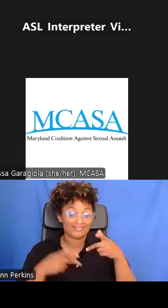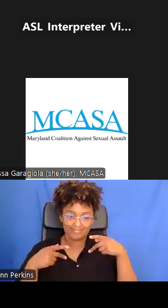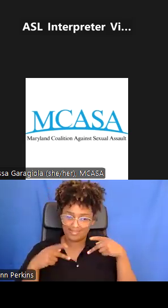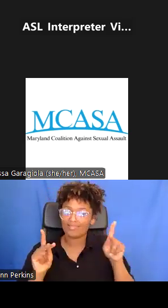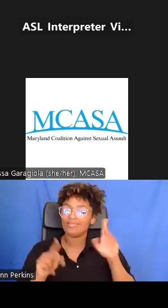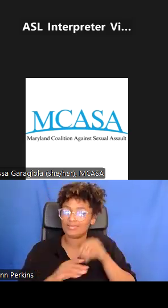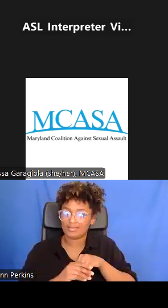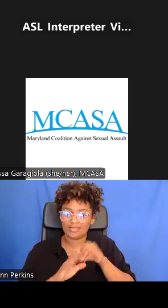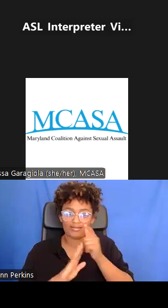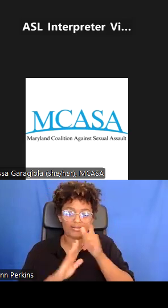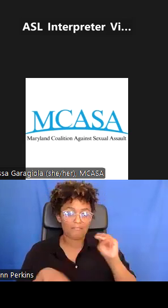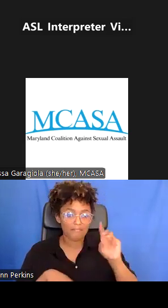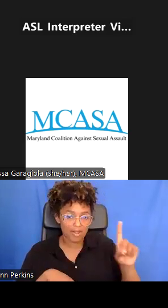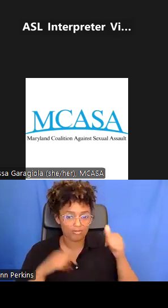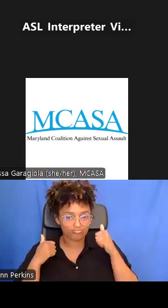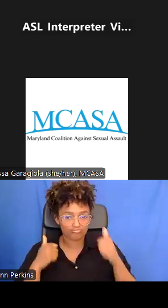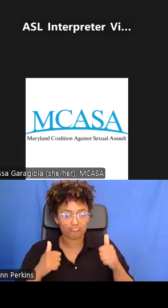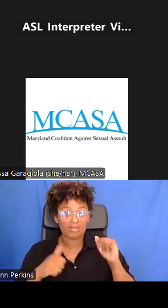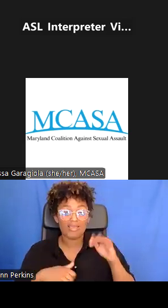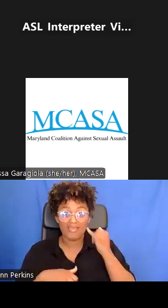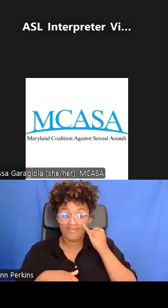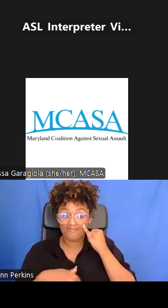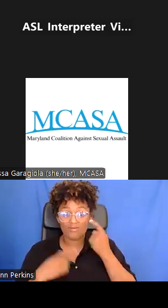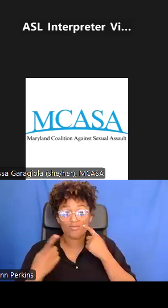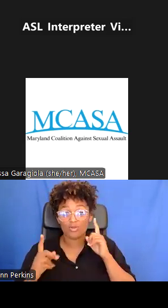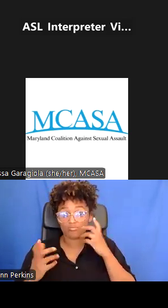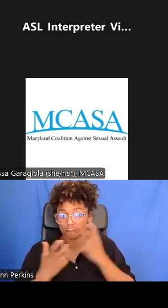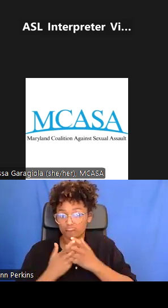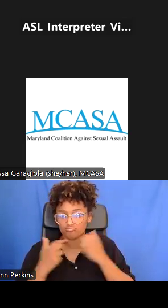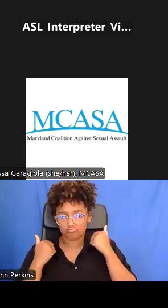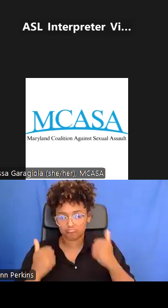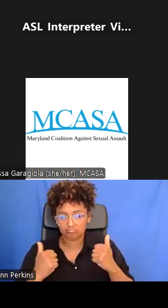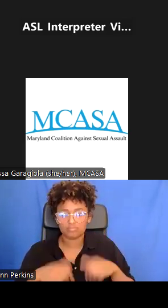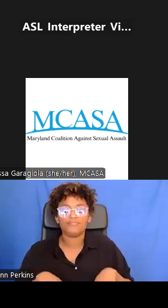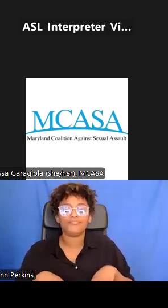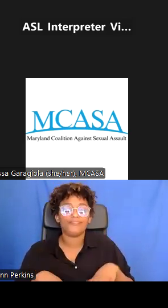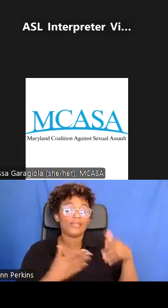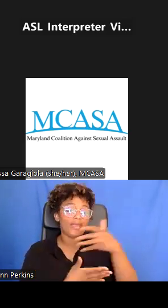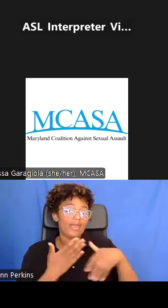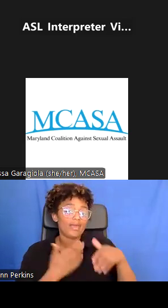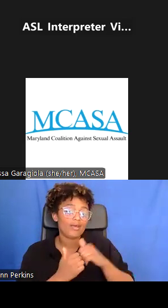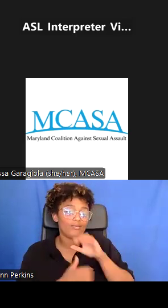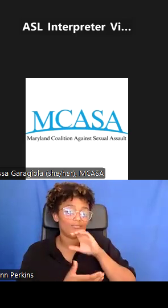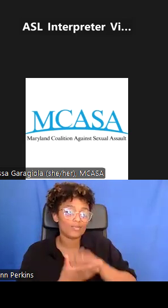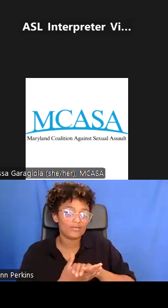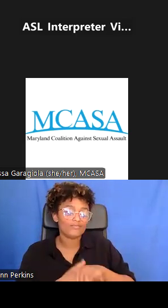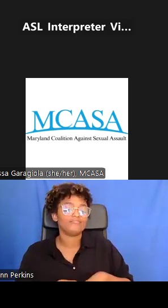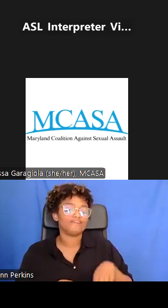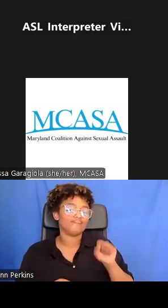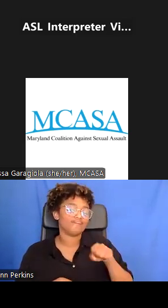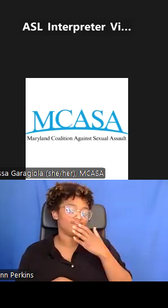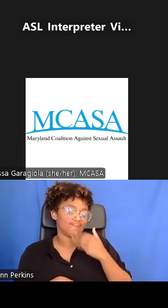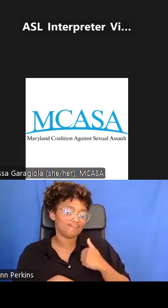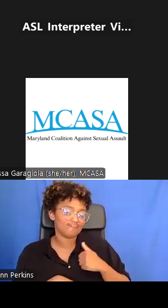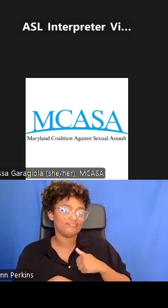So absolutely, if that's your self-soothing, go for it. Hanging out with your wife. Oh, that's really sweet. I also like